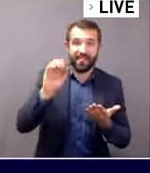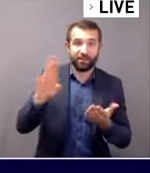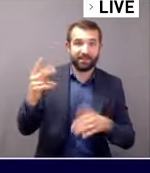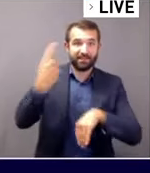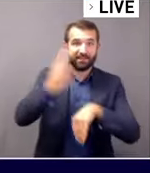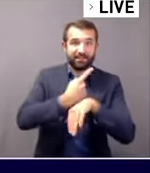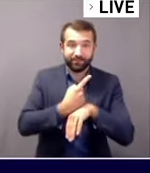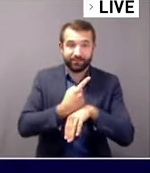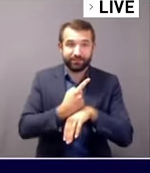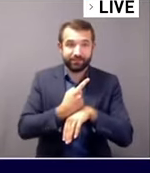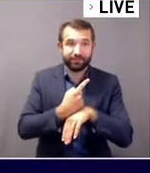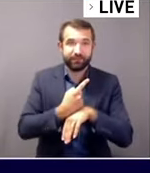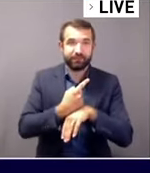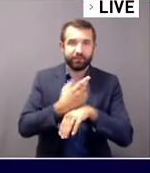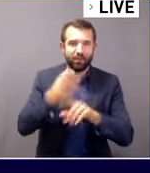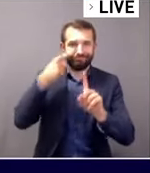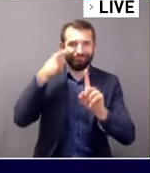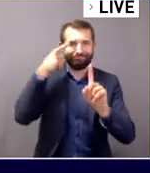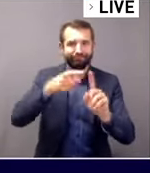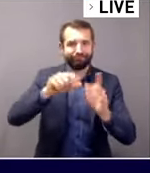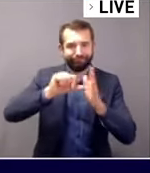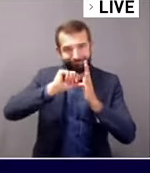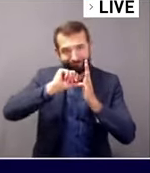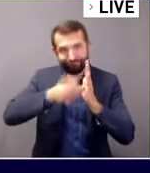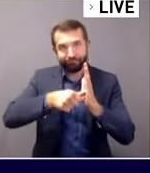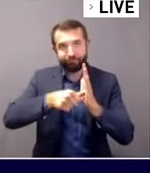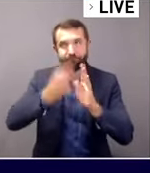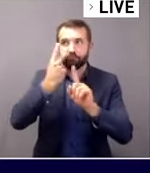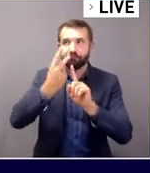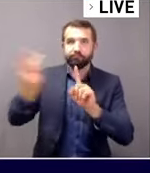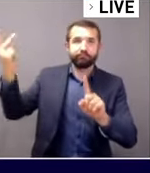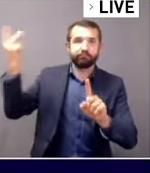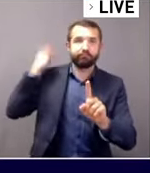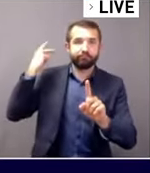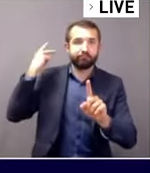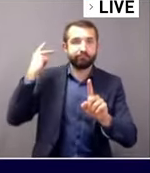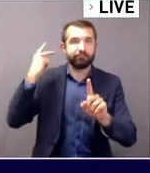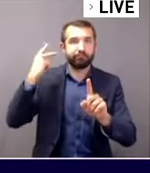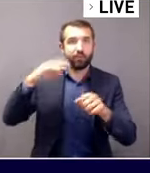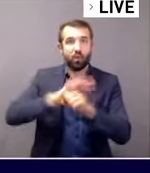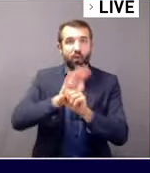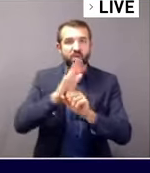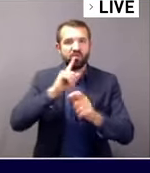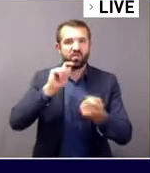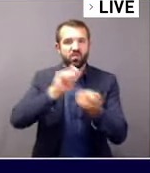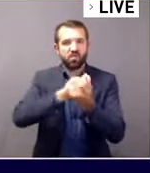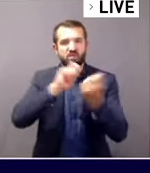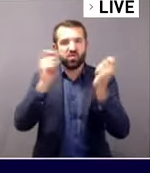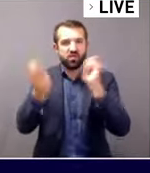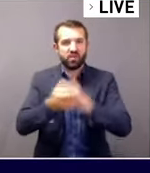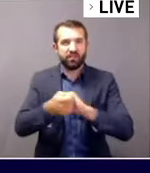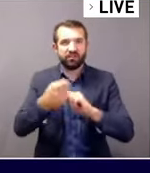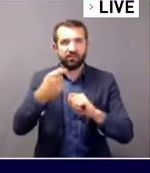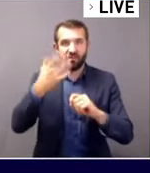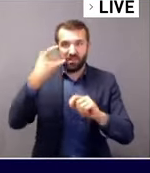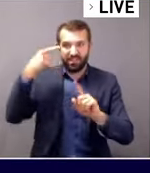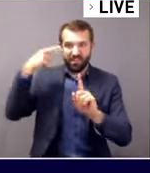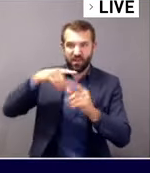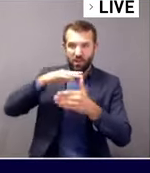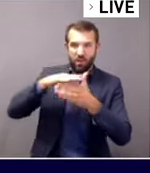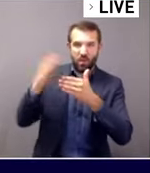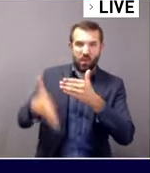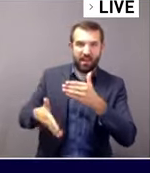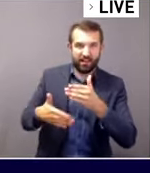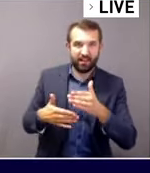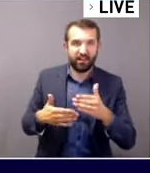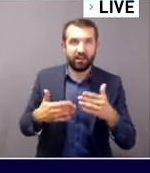told about when everything in COVID-19 changed in Maine, about whether we look back on Labor Day in the same